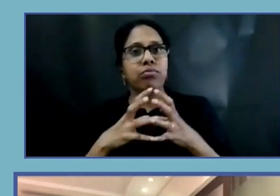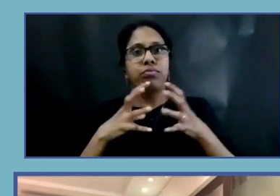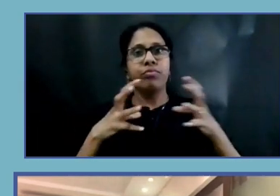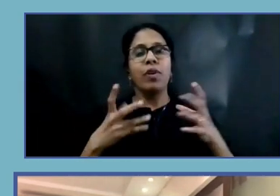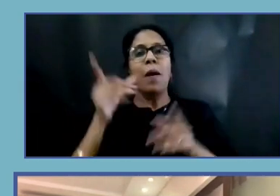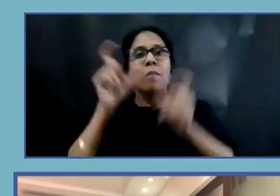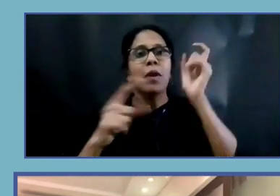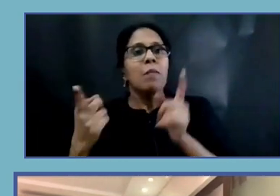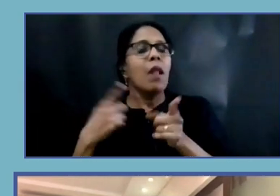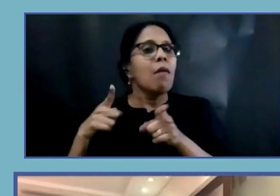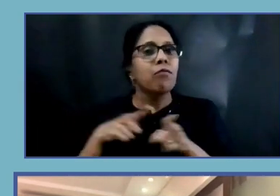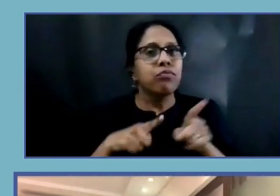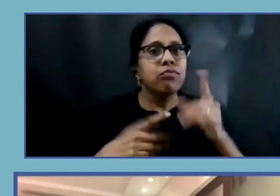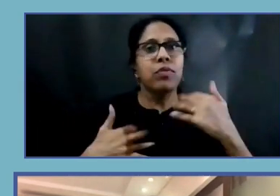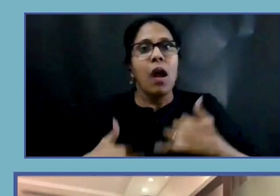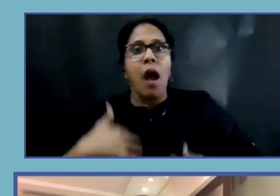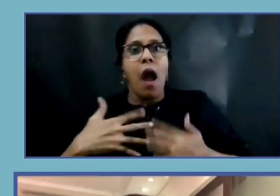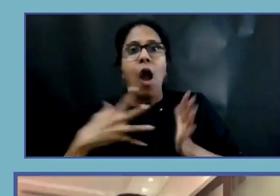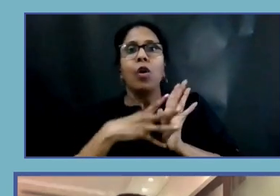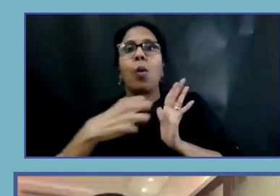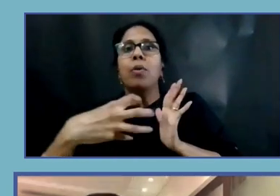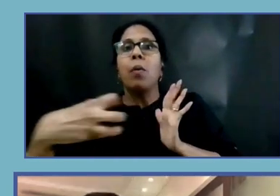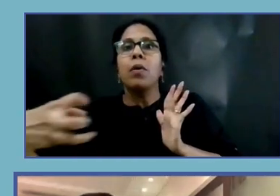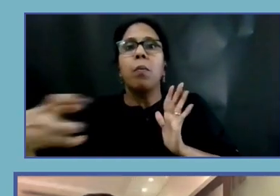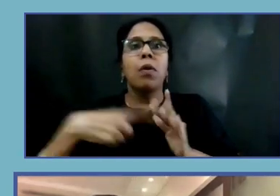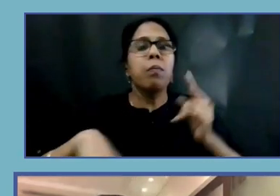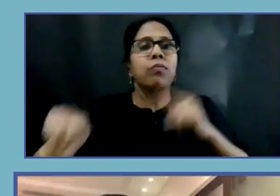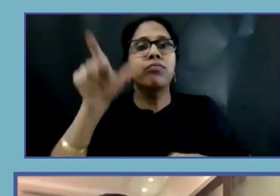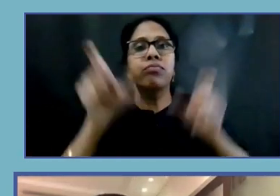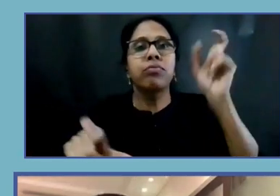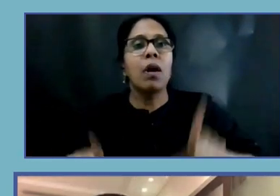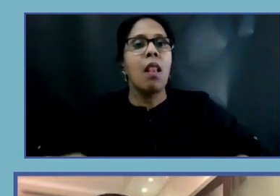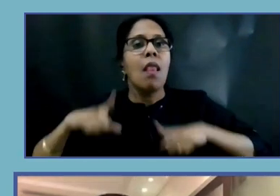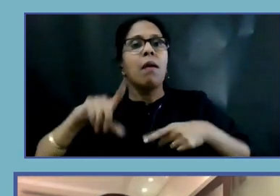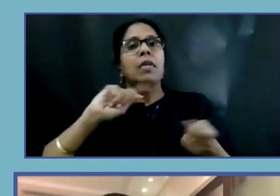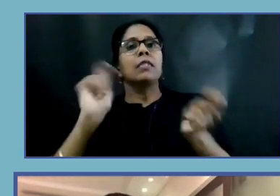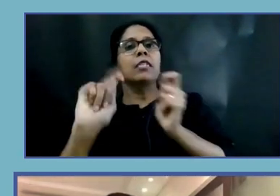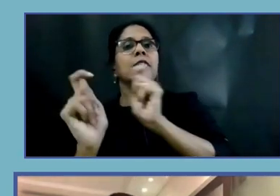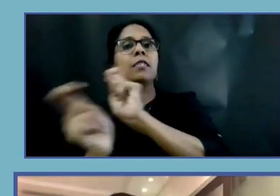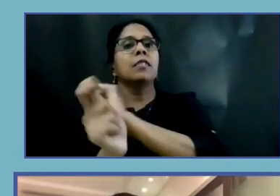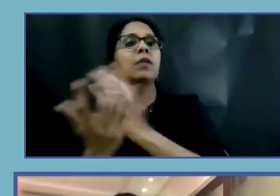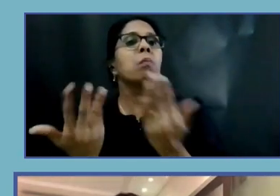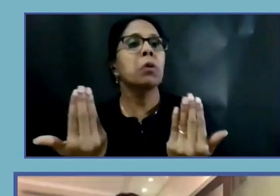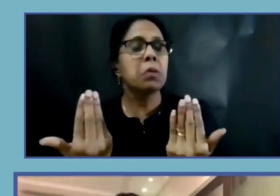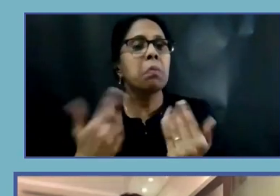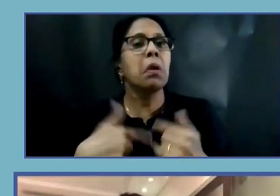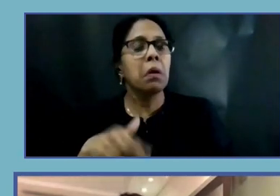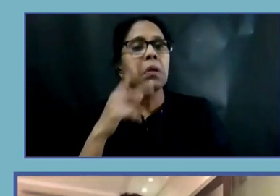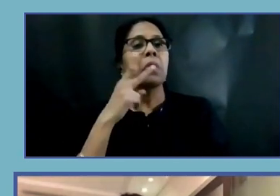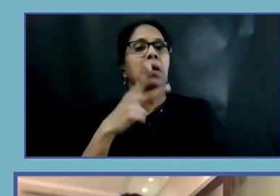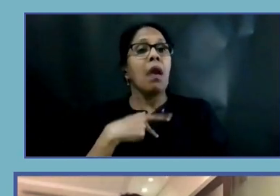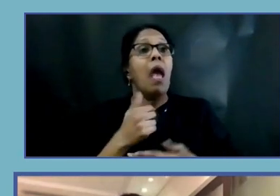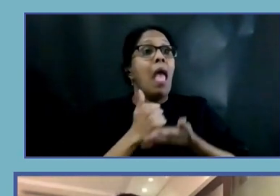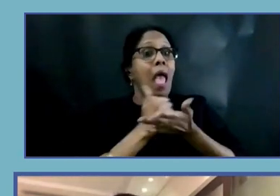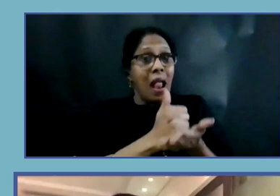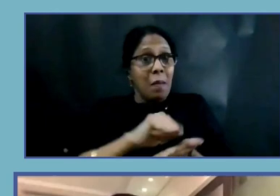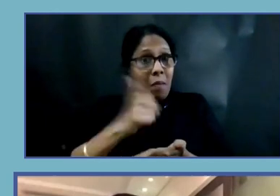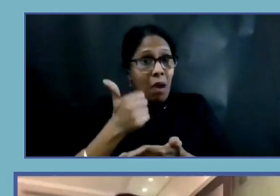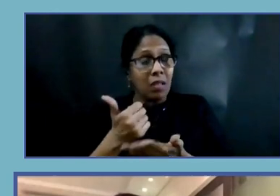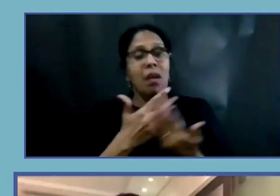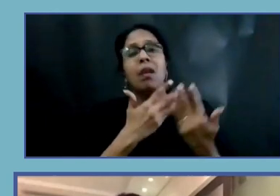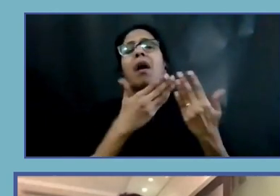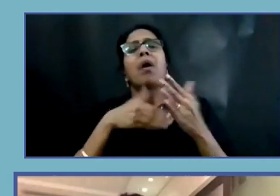getting inspired from you, and lots of lives will change. Whether you talk about helping someone through